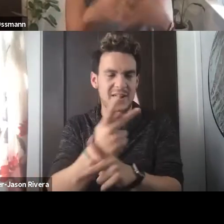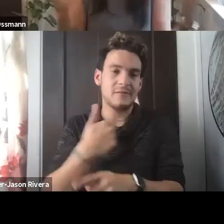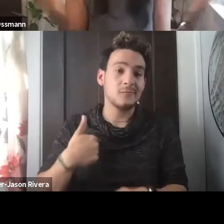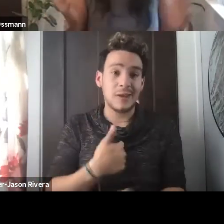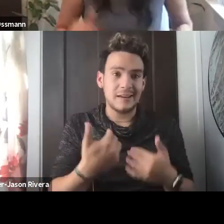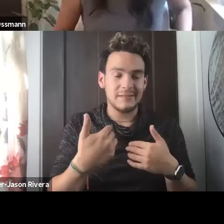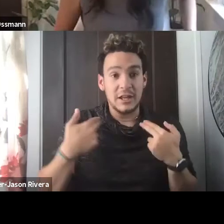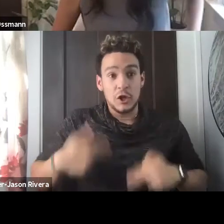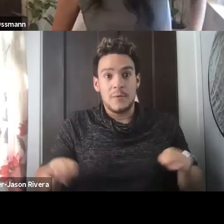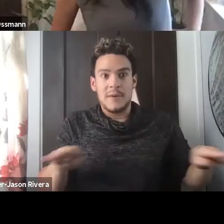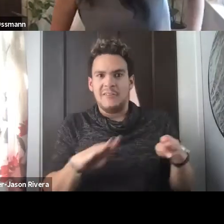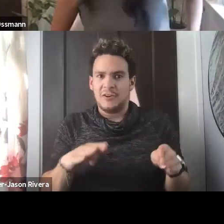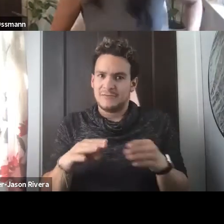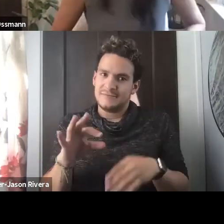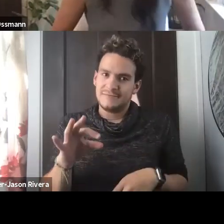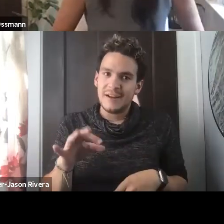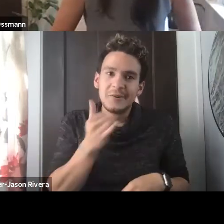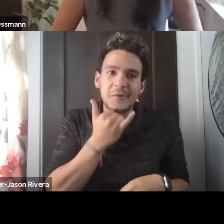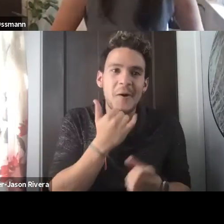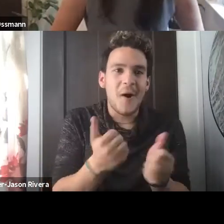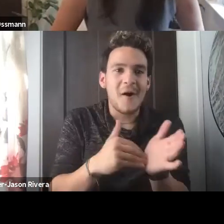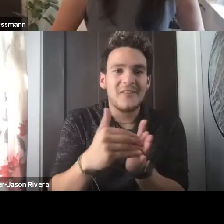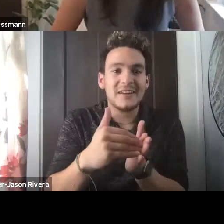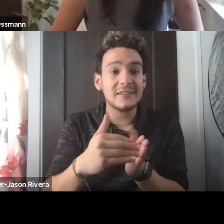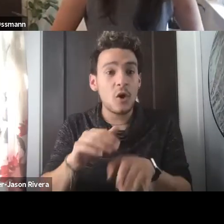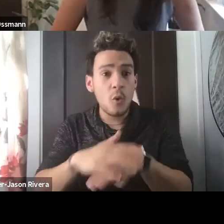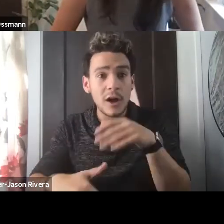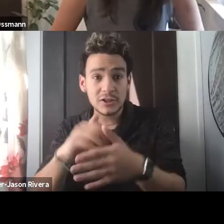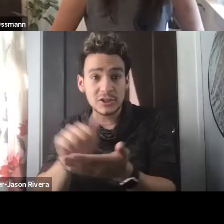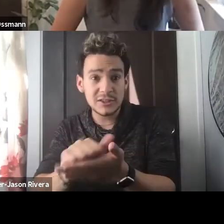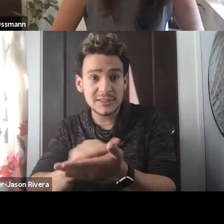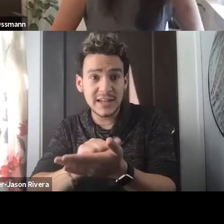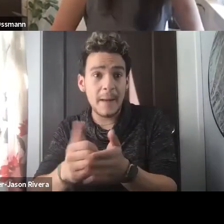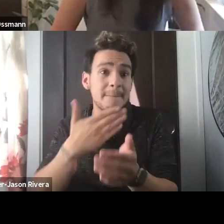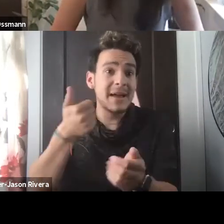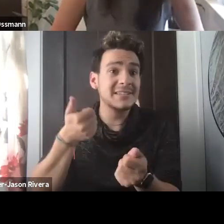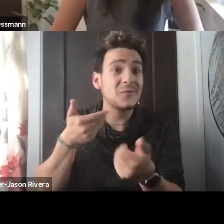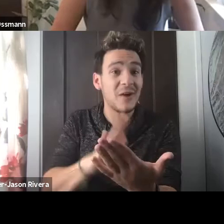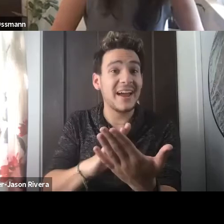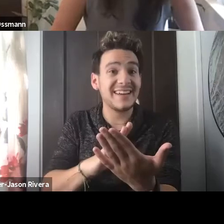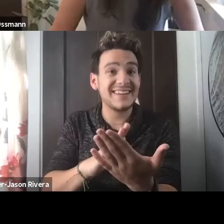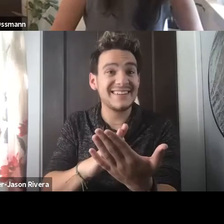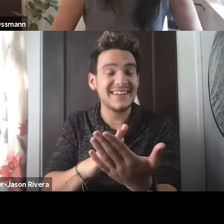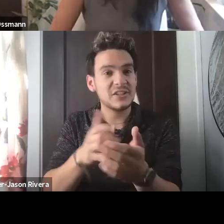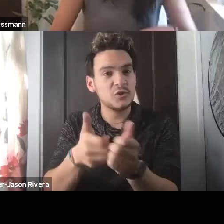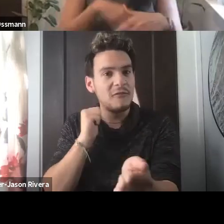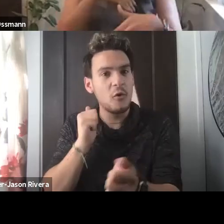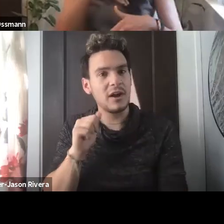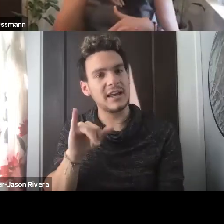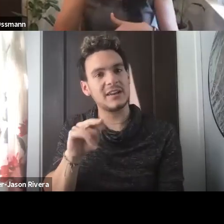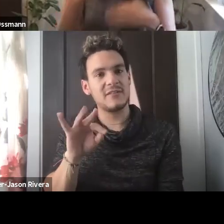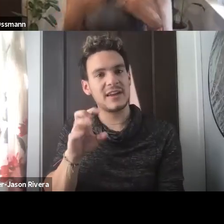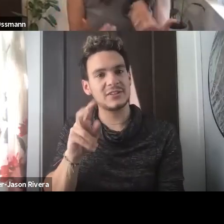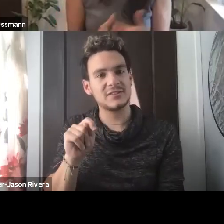which, we've known for a long time that washing your hands is the best way to prevent infections, but holy cow, we certainly have a lot of them in healthcare, right?